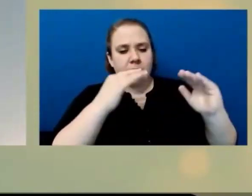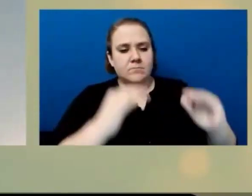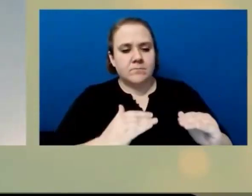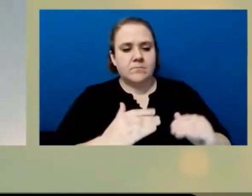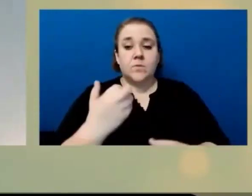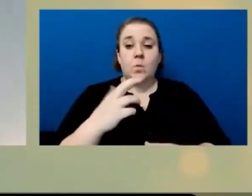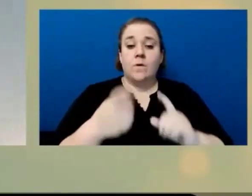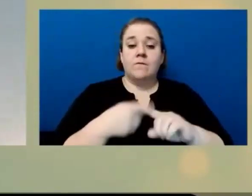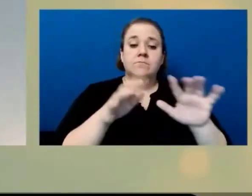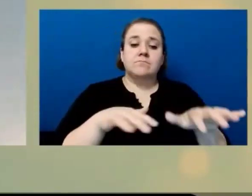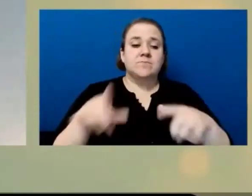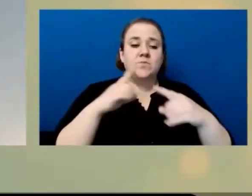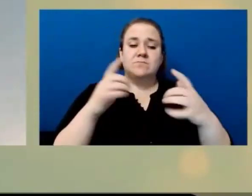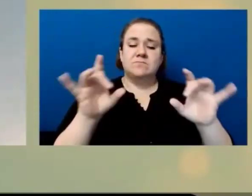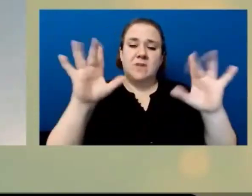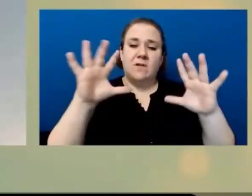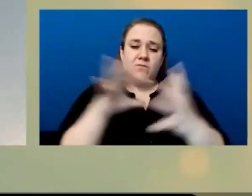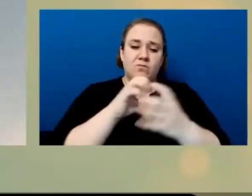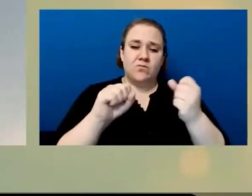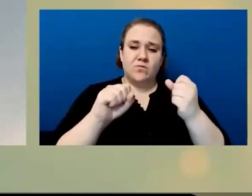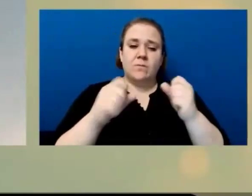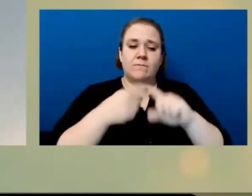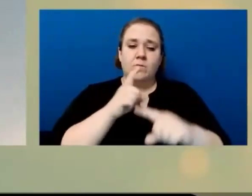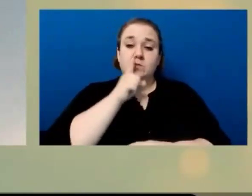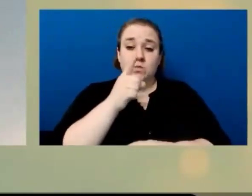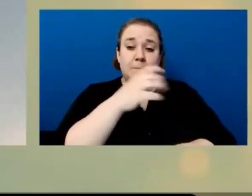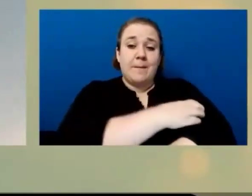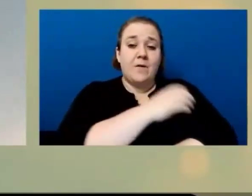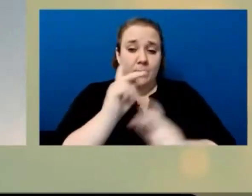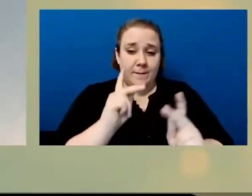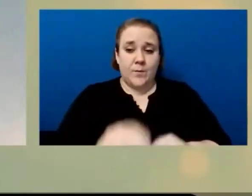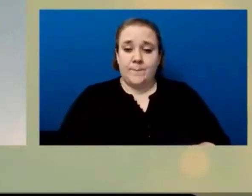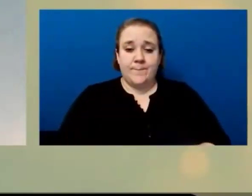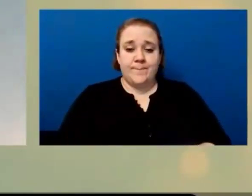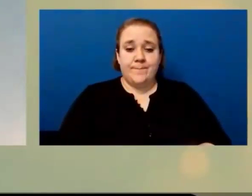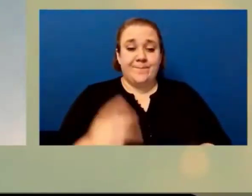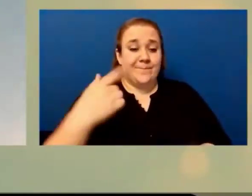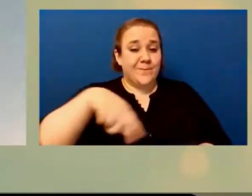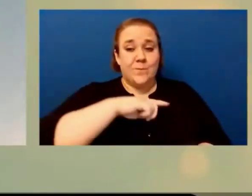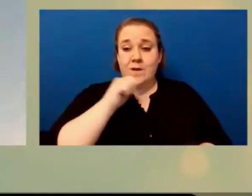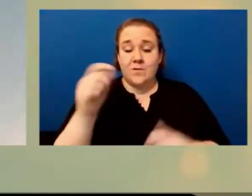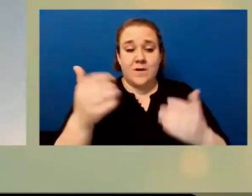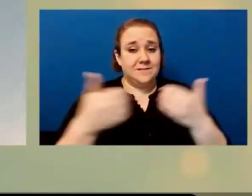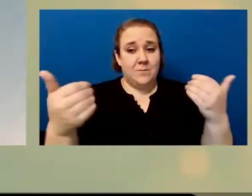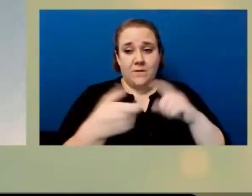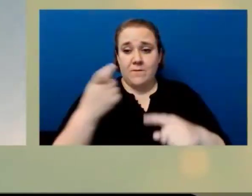My great-grandmother, Iva May, who crocheted countless soft blankets to hold new